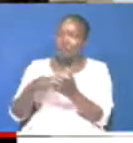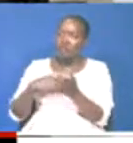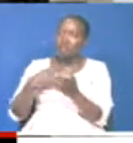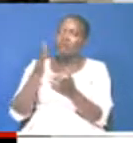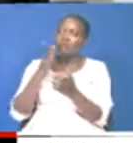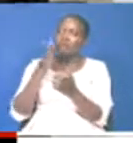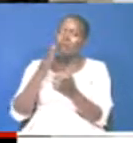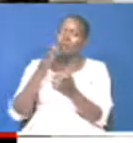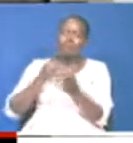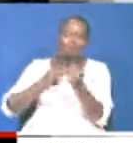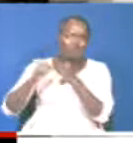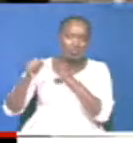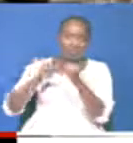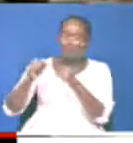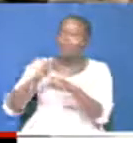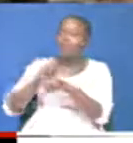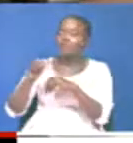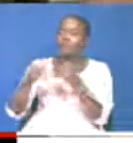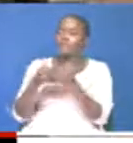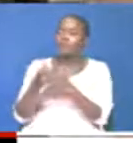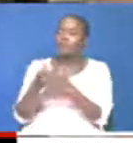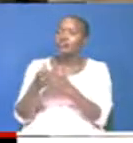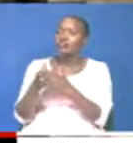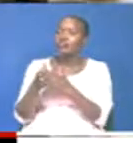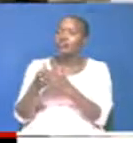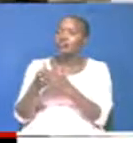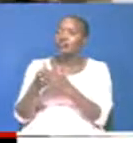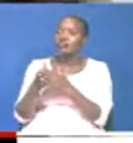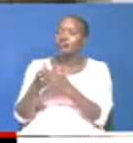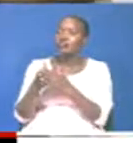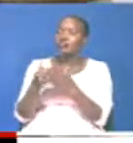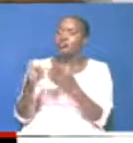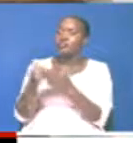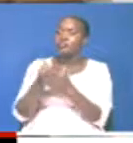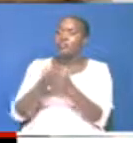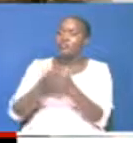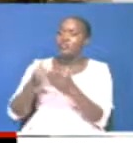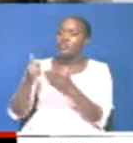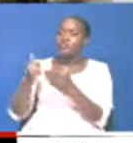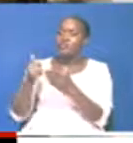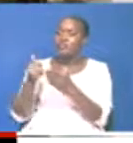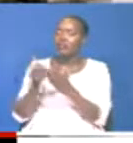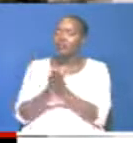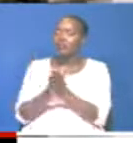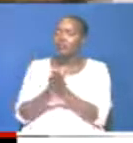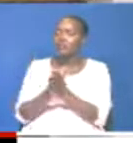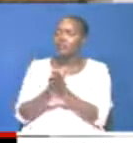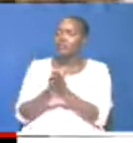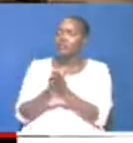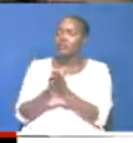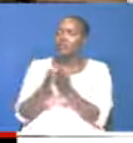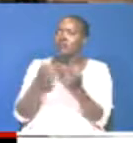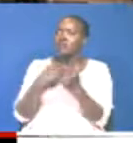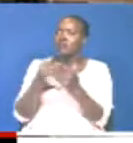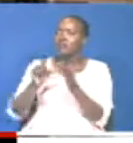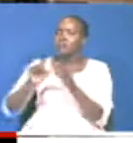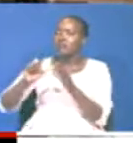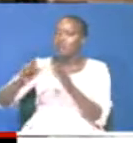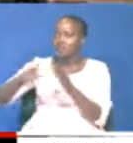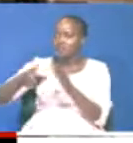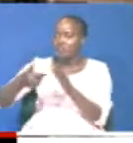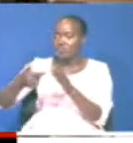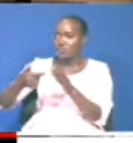time. You know, like she used to be an ayah, you know, the wazungu ayah. And we had a radio then, in those early